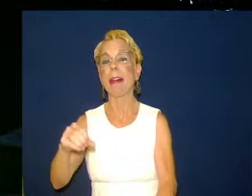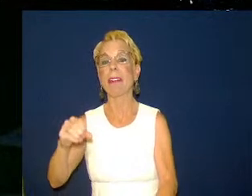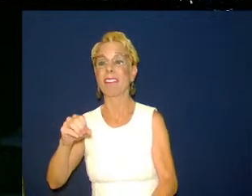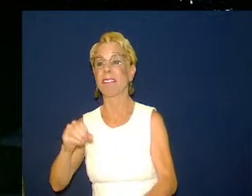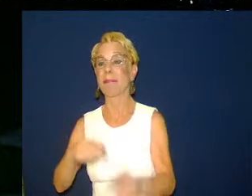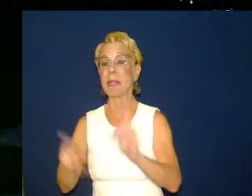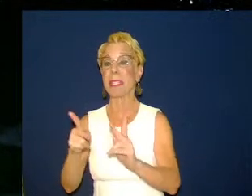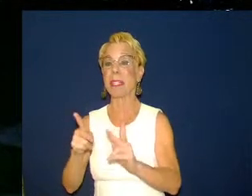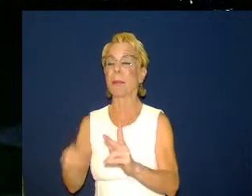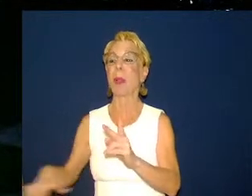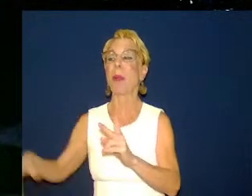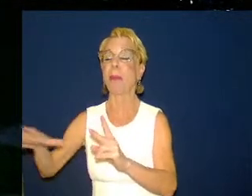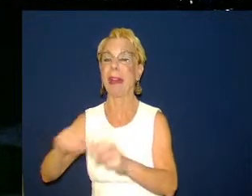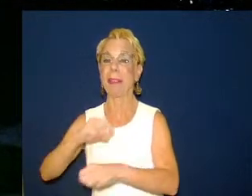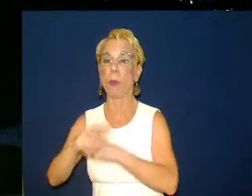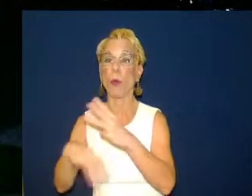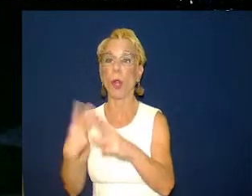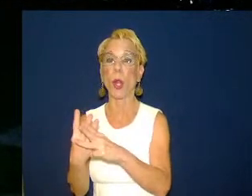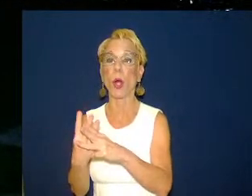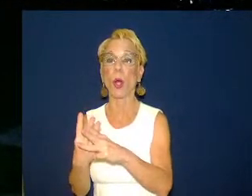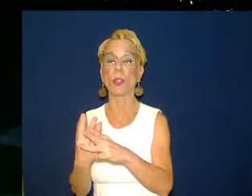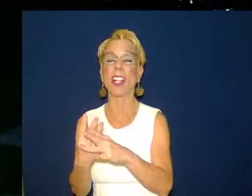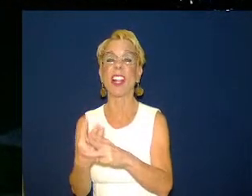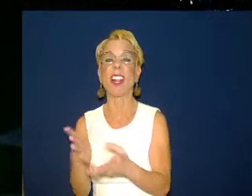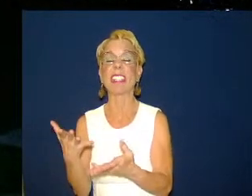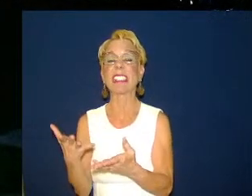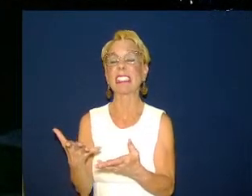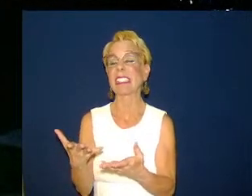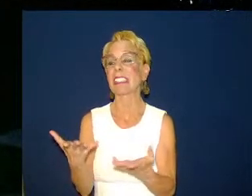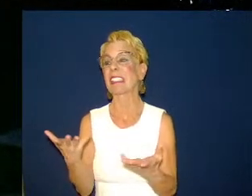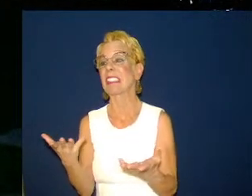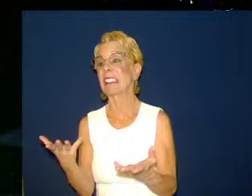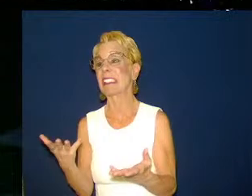So look at your life. You don't have it too bad.